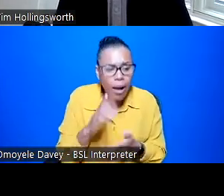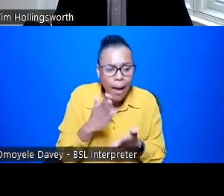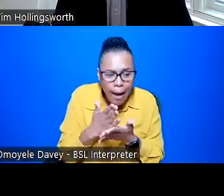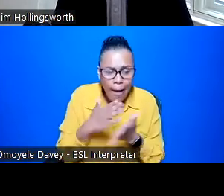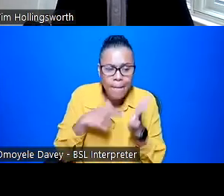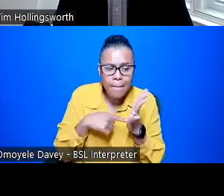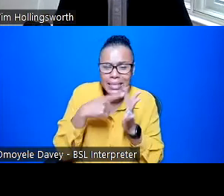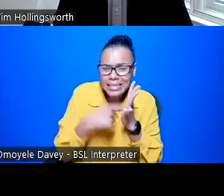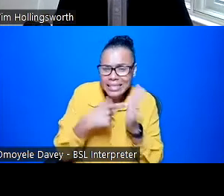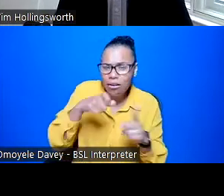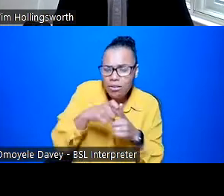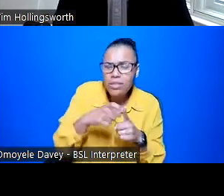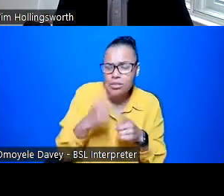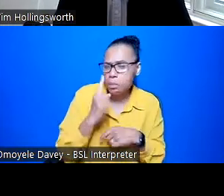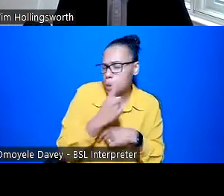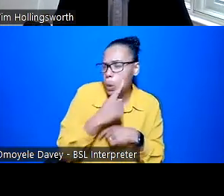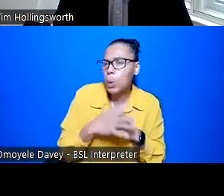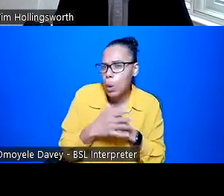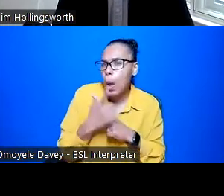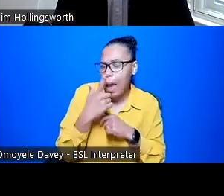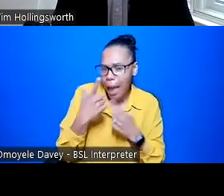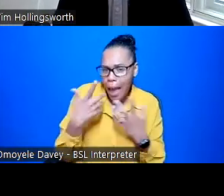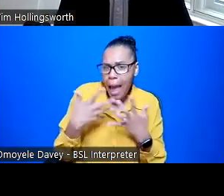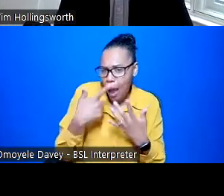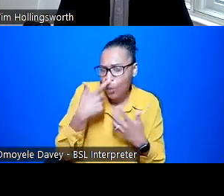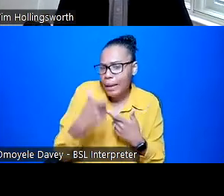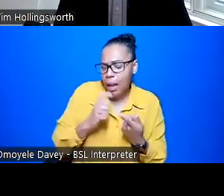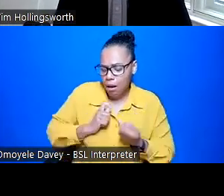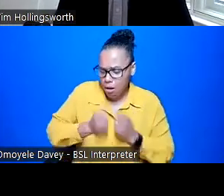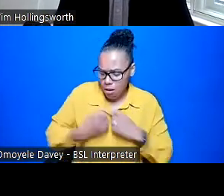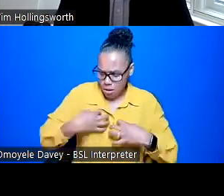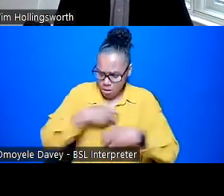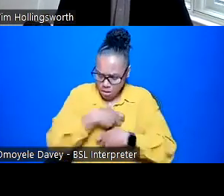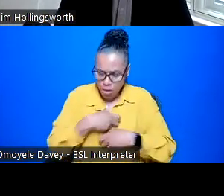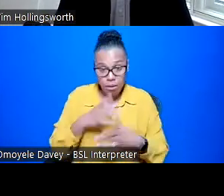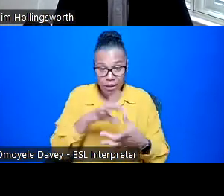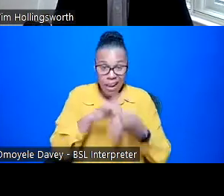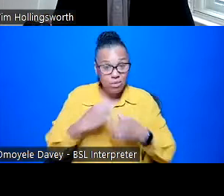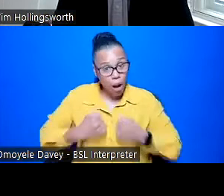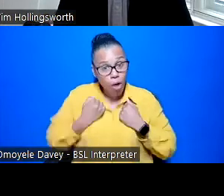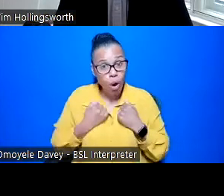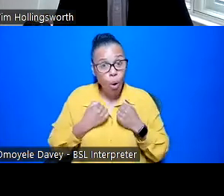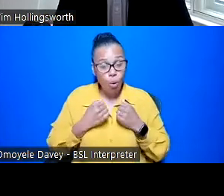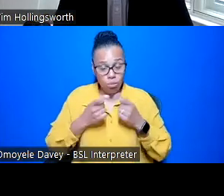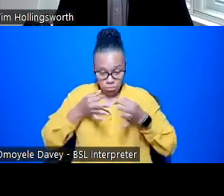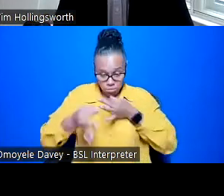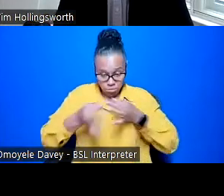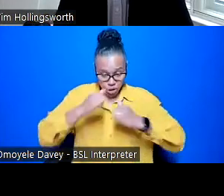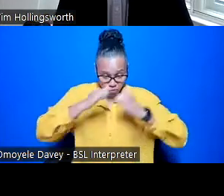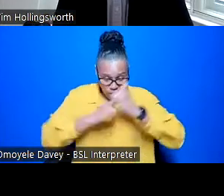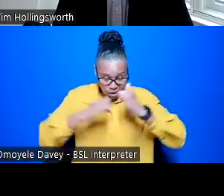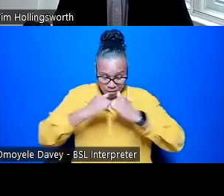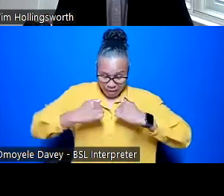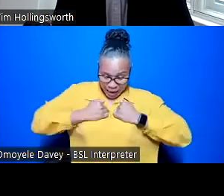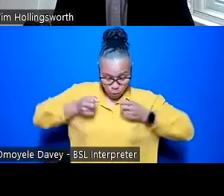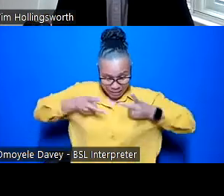effectively across our work some real key learnings. It was about our own structures and systems, and I'm looking to change that within Sport